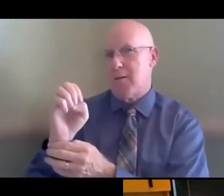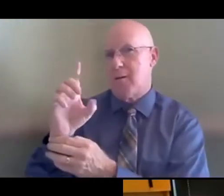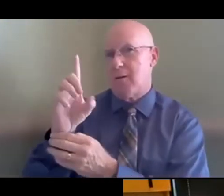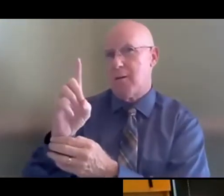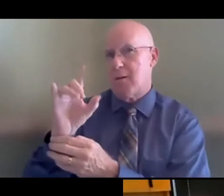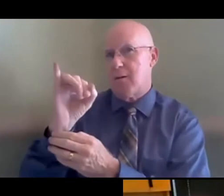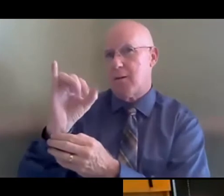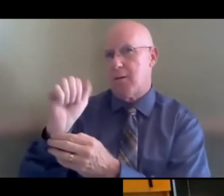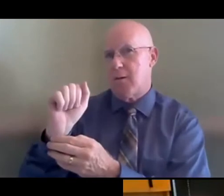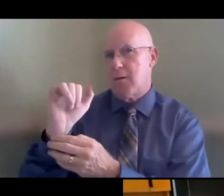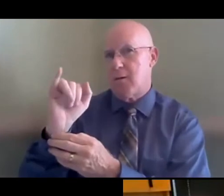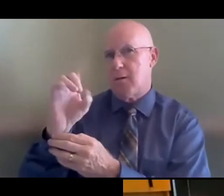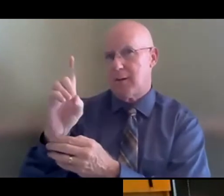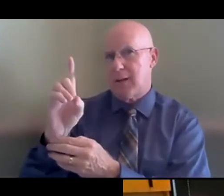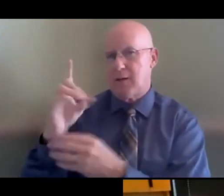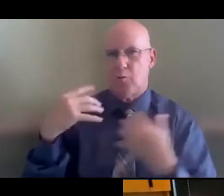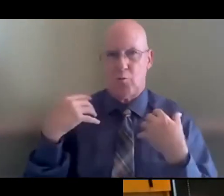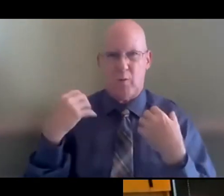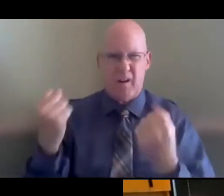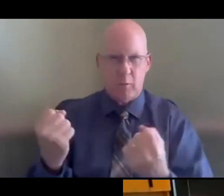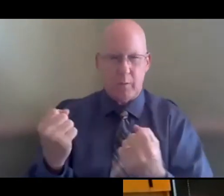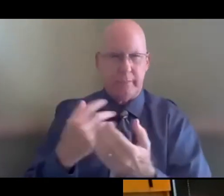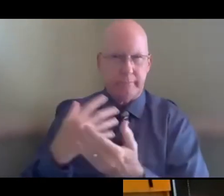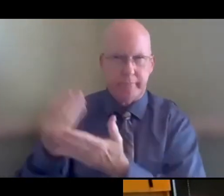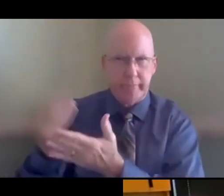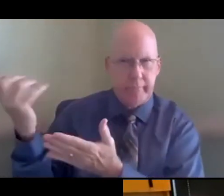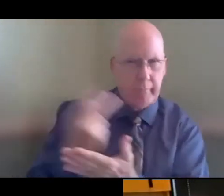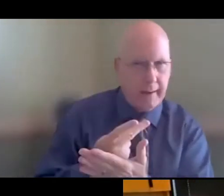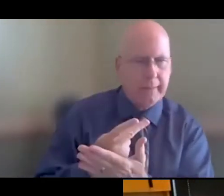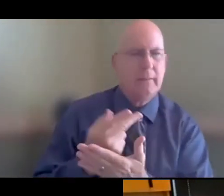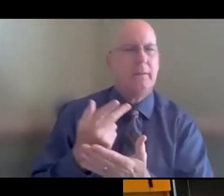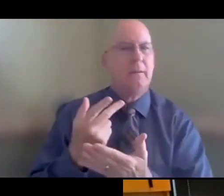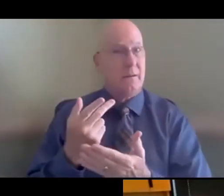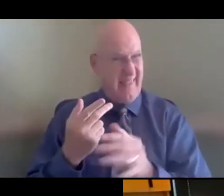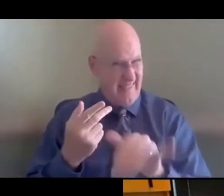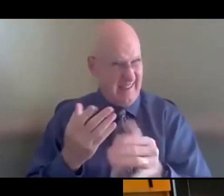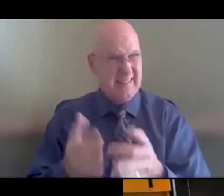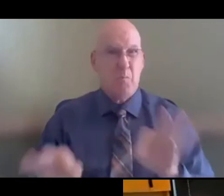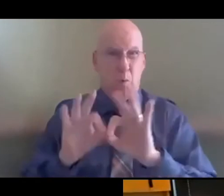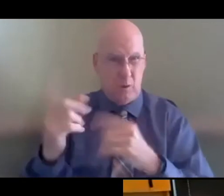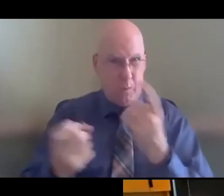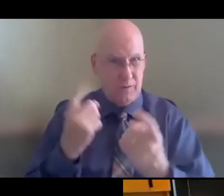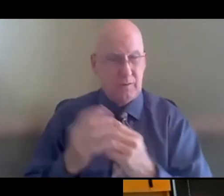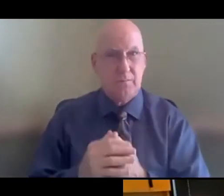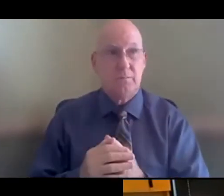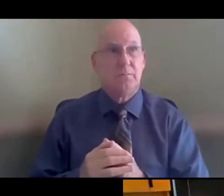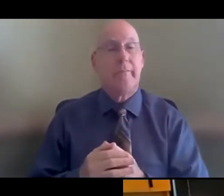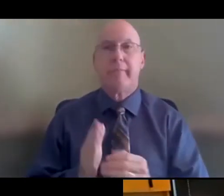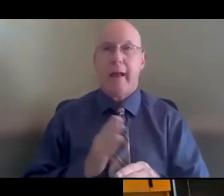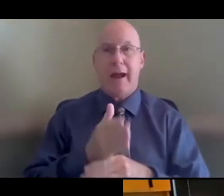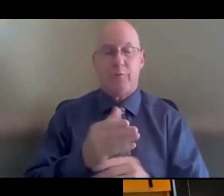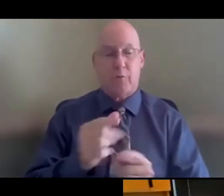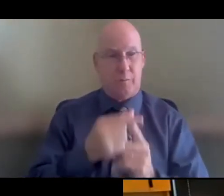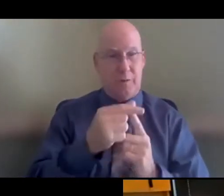really important topic, and it's something that we get asked probably after special needs trust. It's